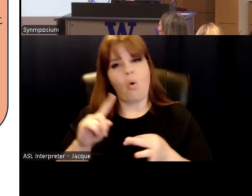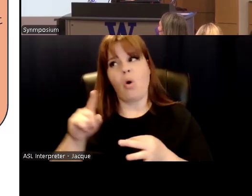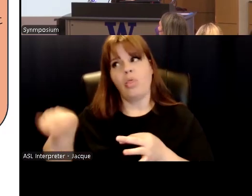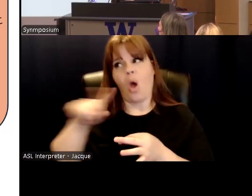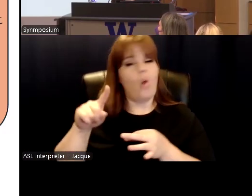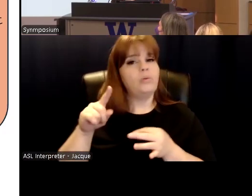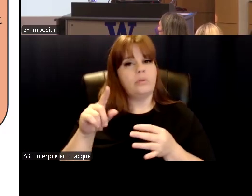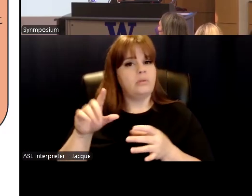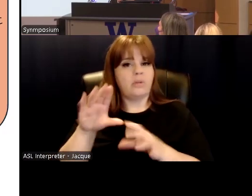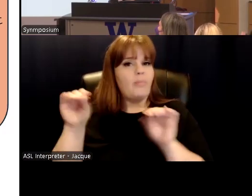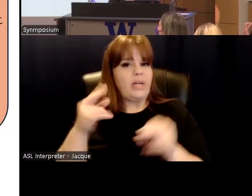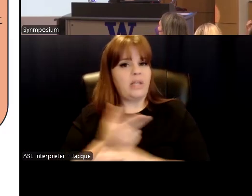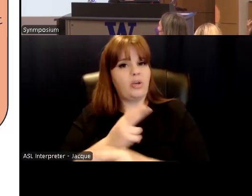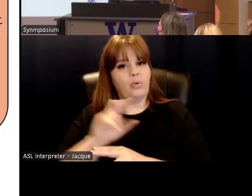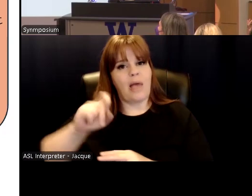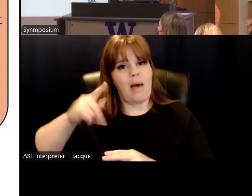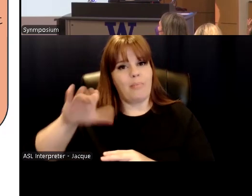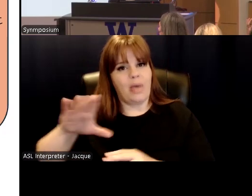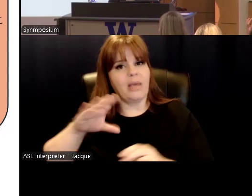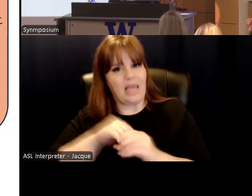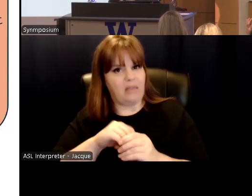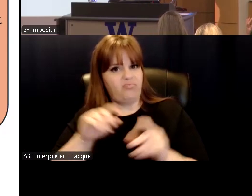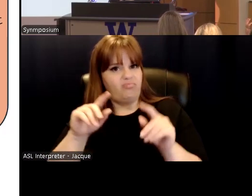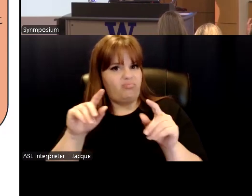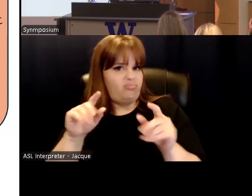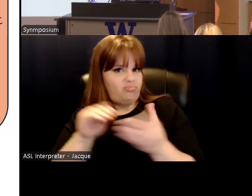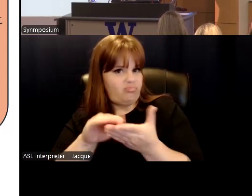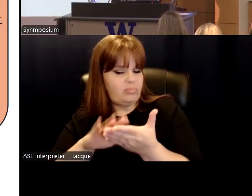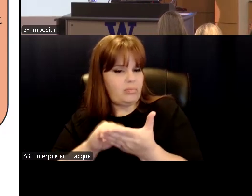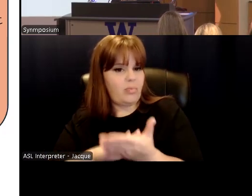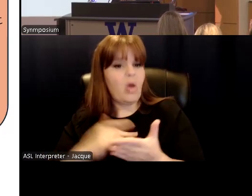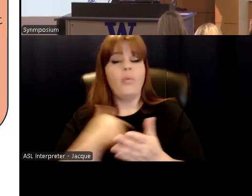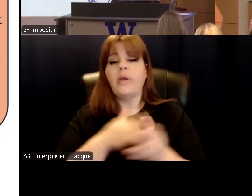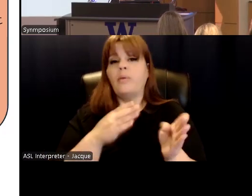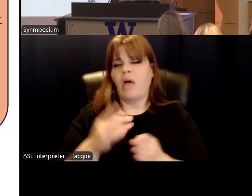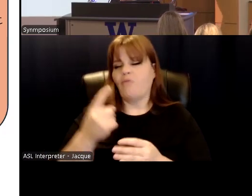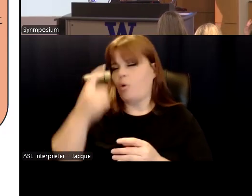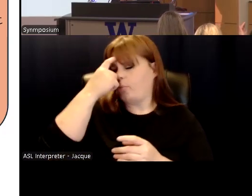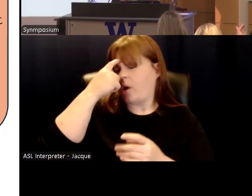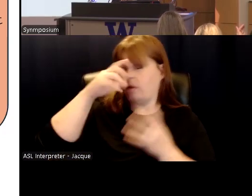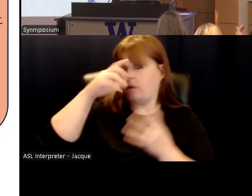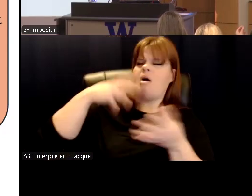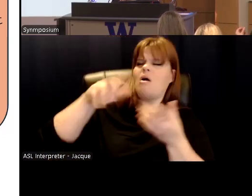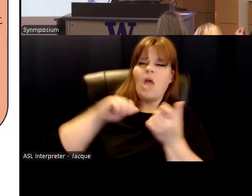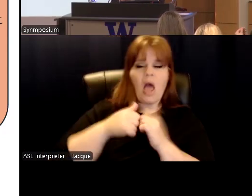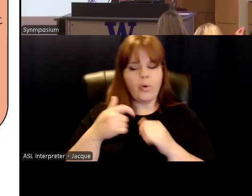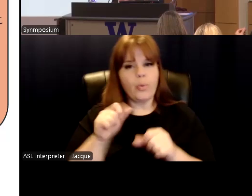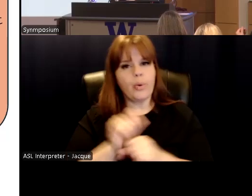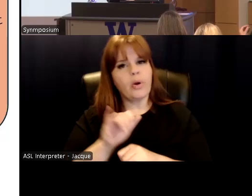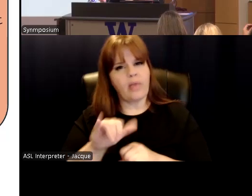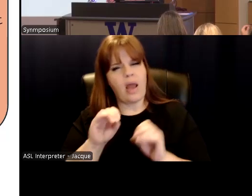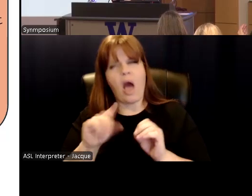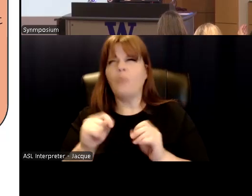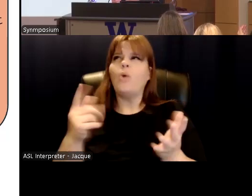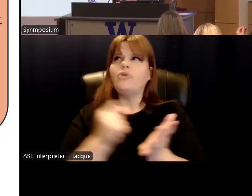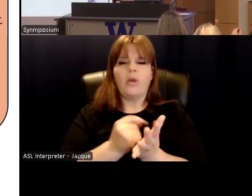can help walk them through the workflow. We'd have our assessment and plan for a symptom like brain fog, how we might work it up, what treatments might we consider,